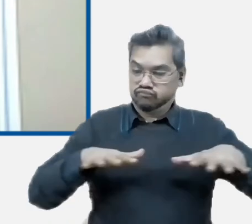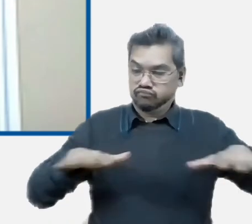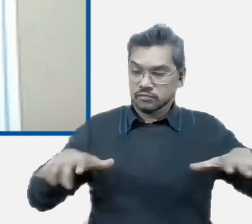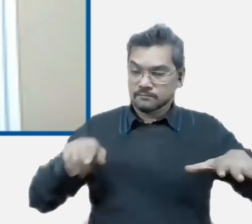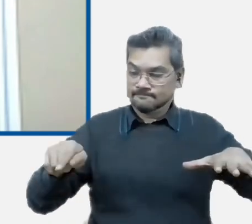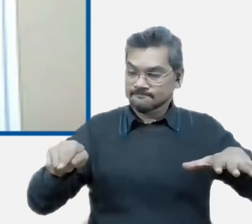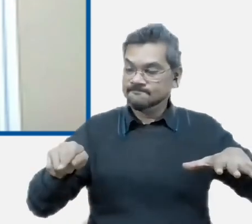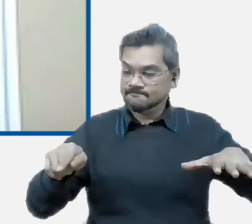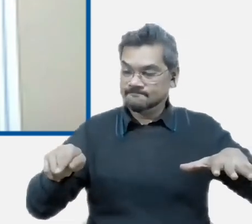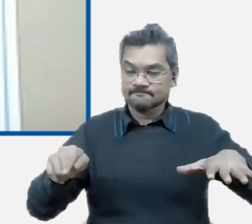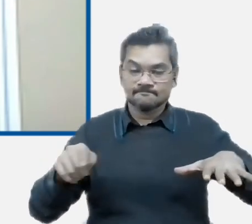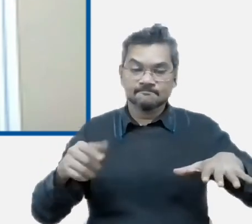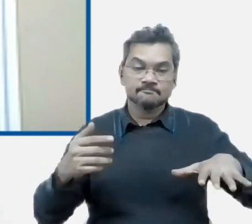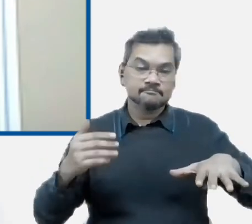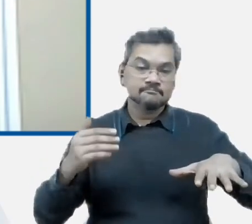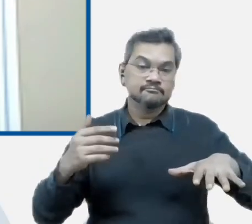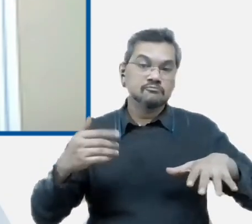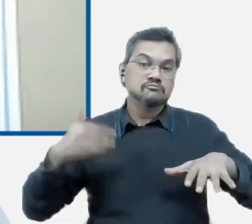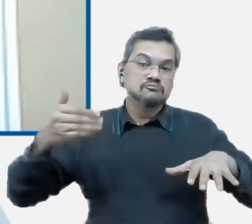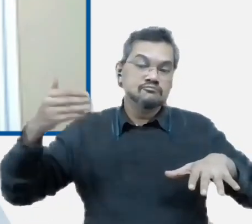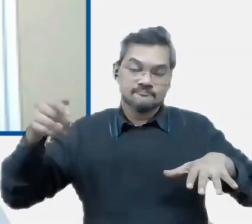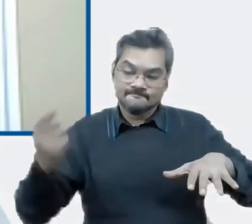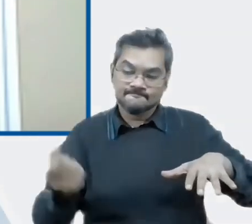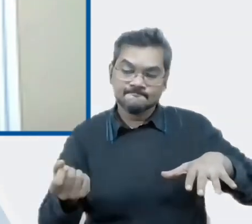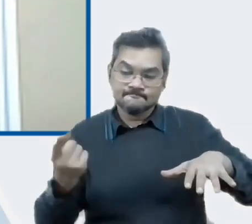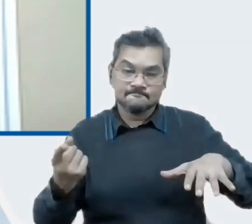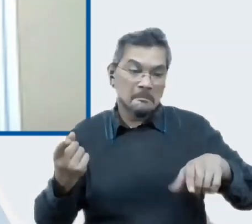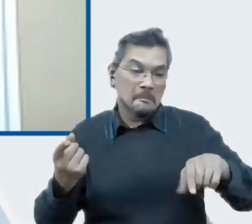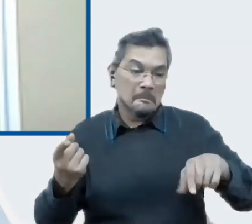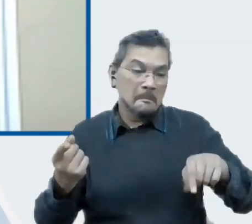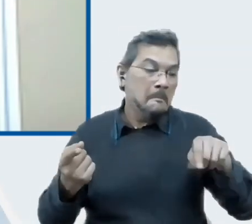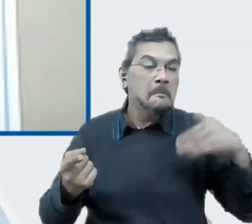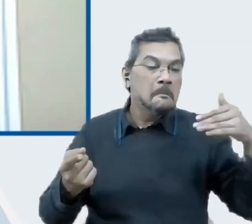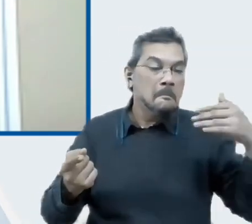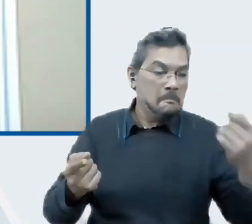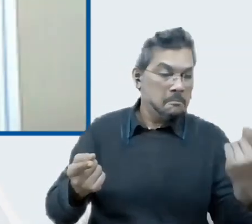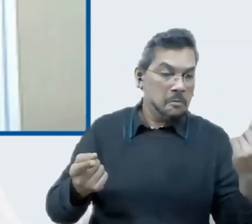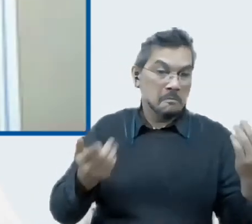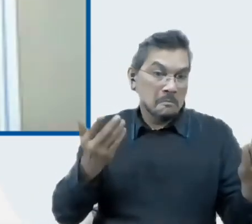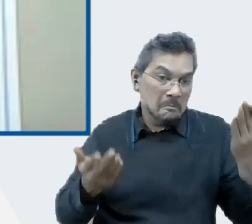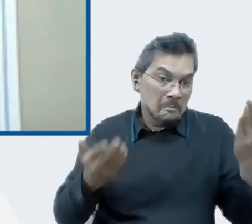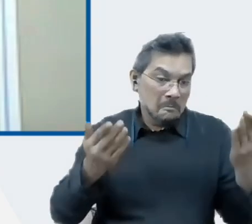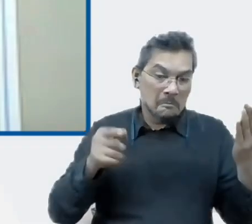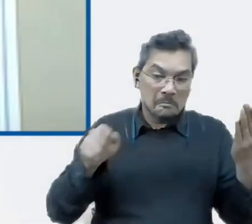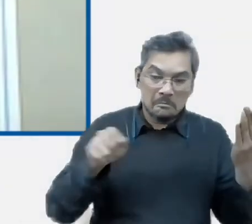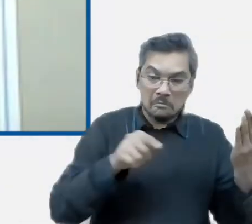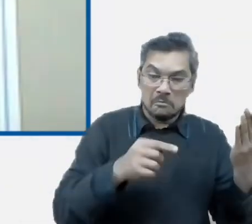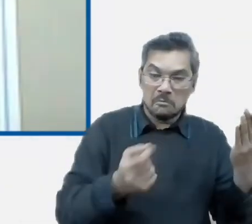happen. I just want to also mention that we have, linking to our National